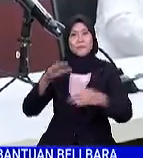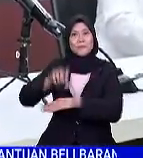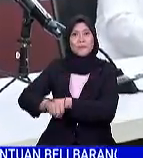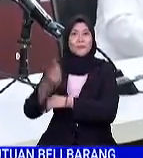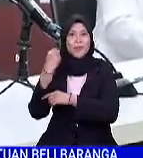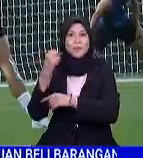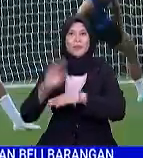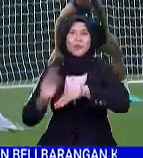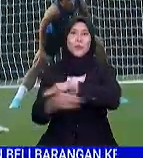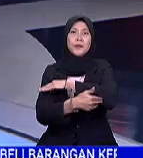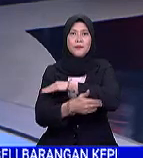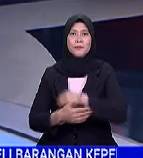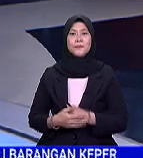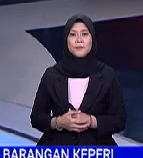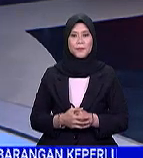tadi.